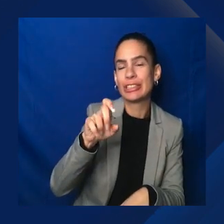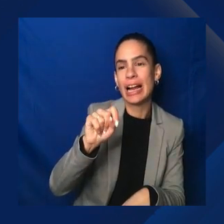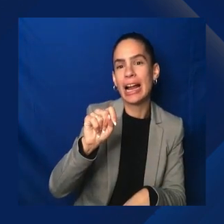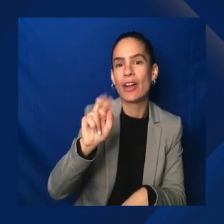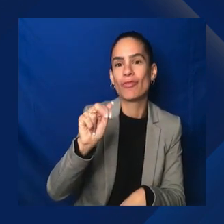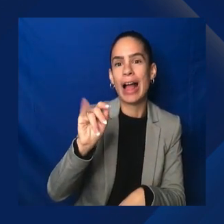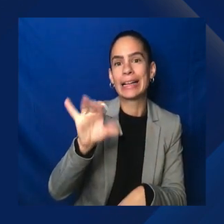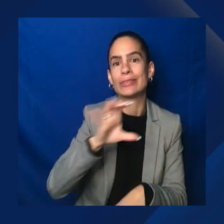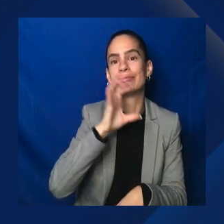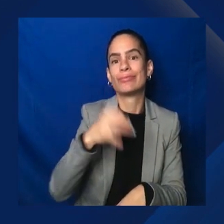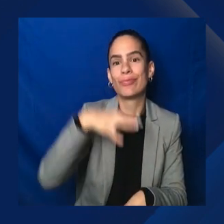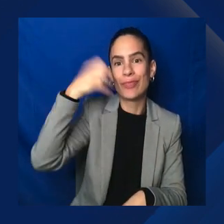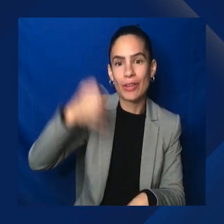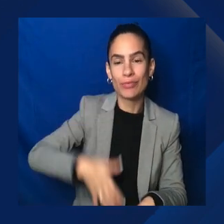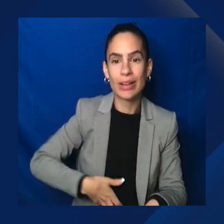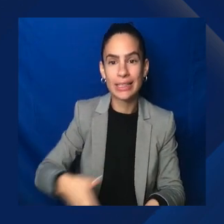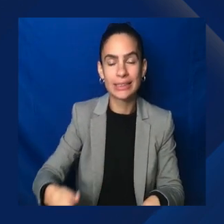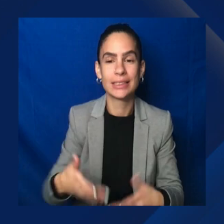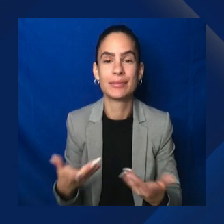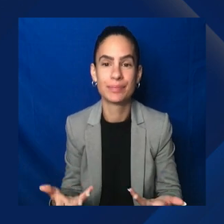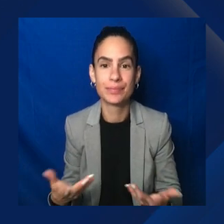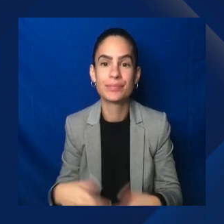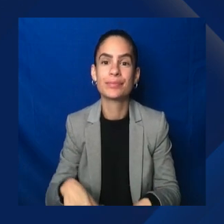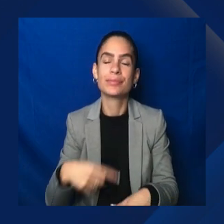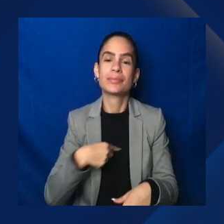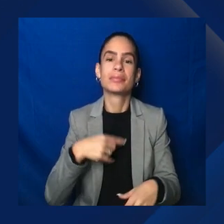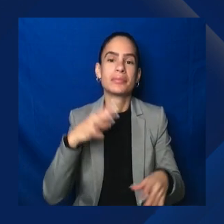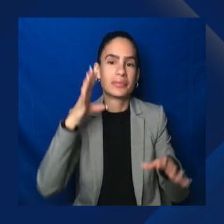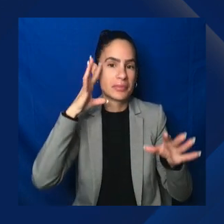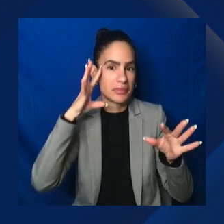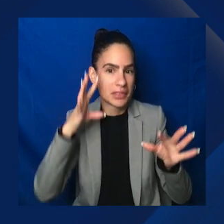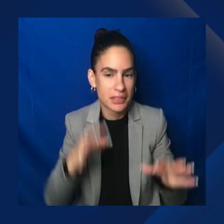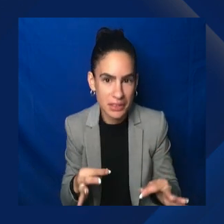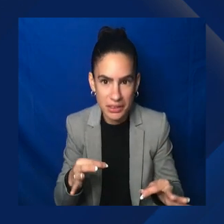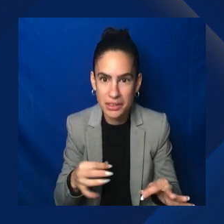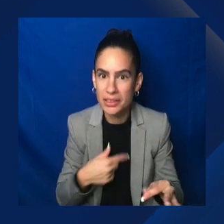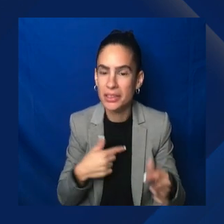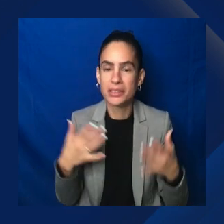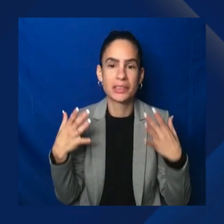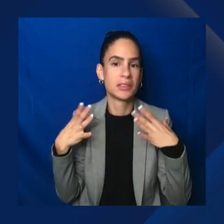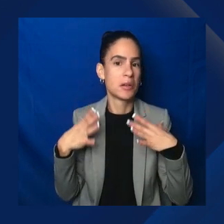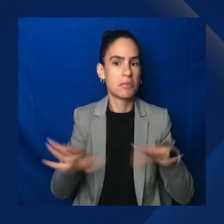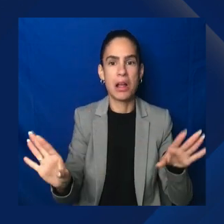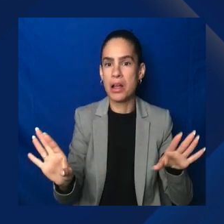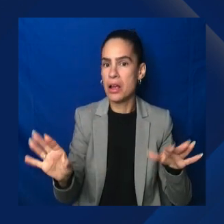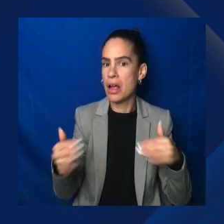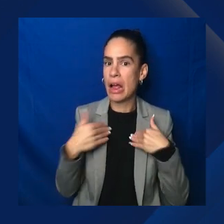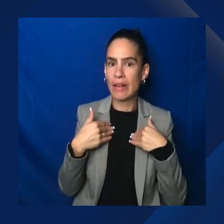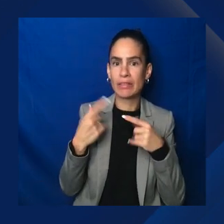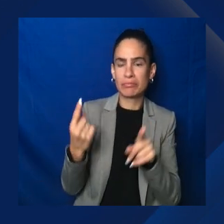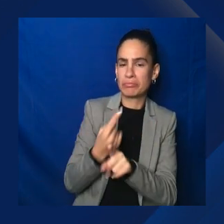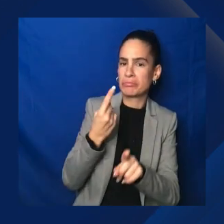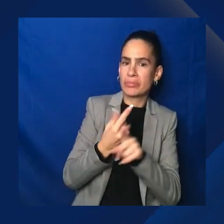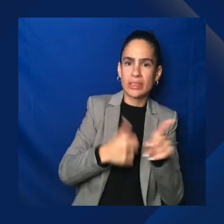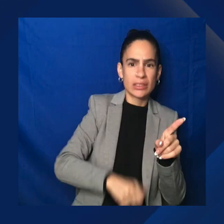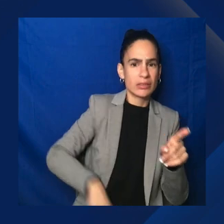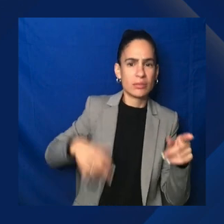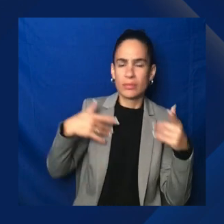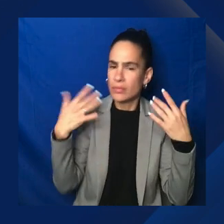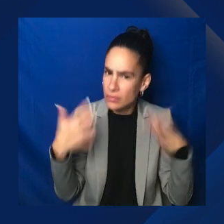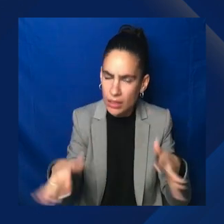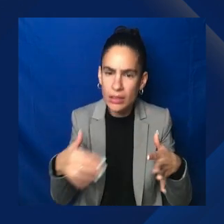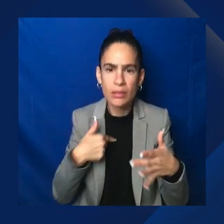I decided that I did not want to have a regular C-section again. I wanted to go for a regular vaginal